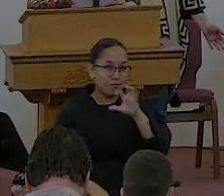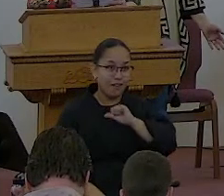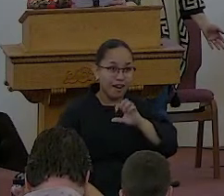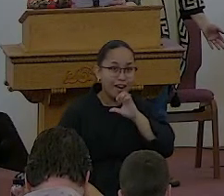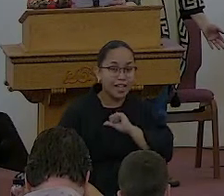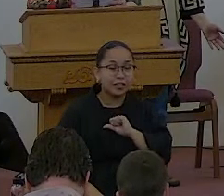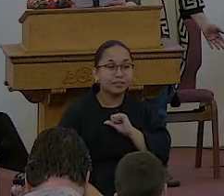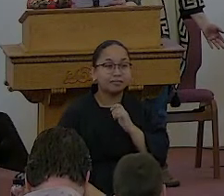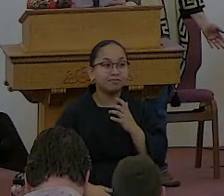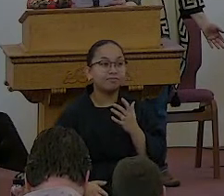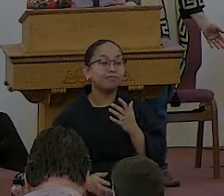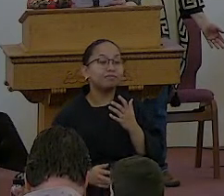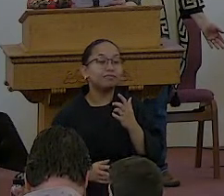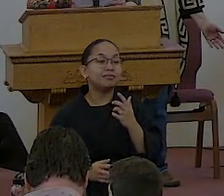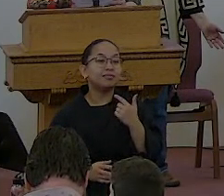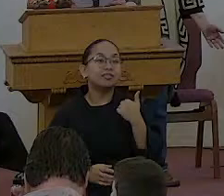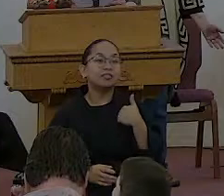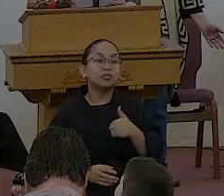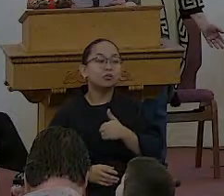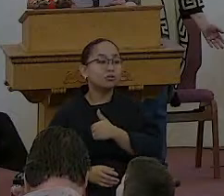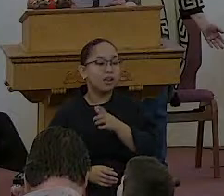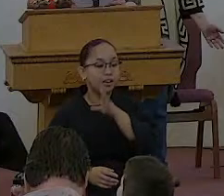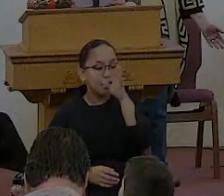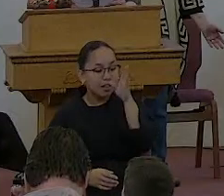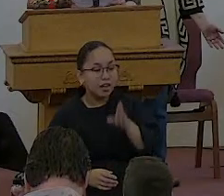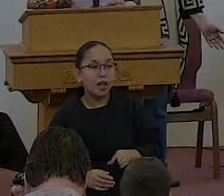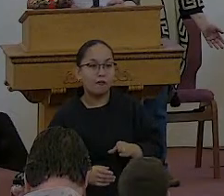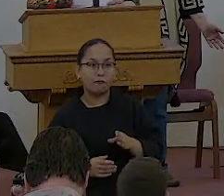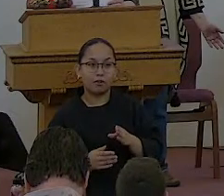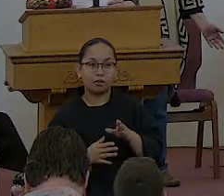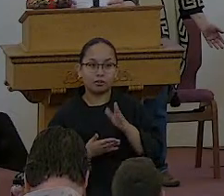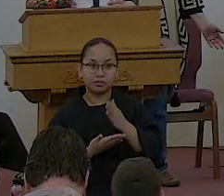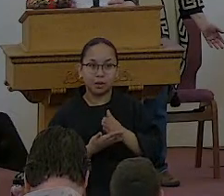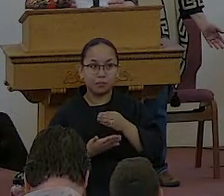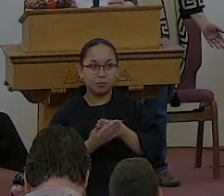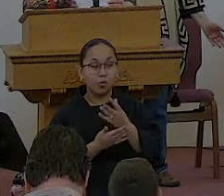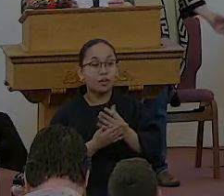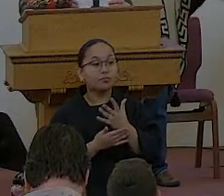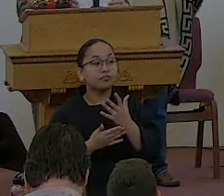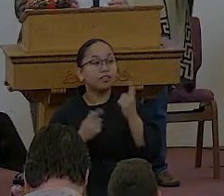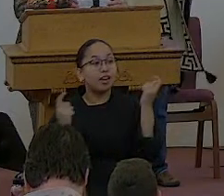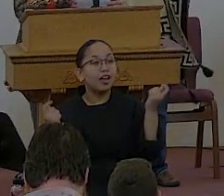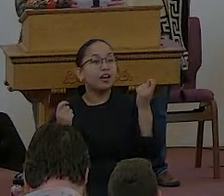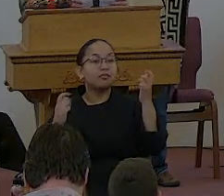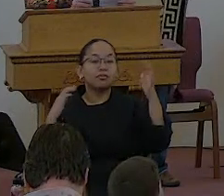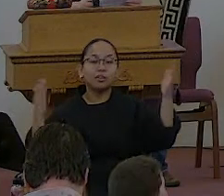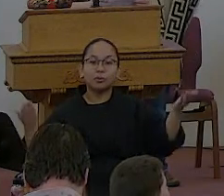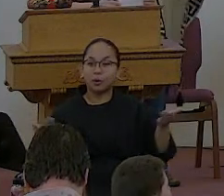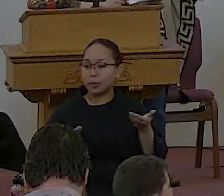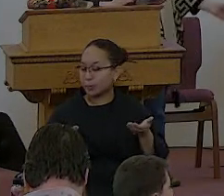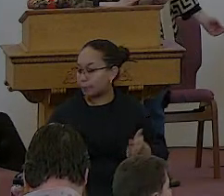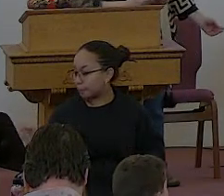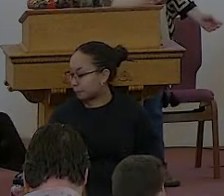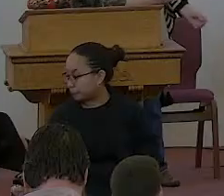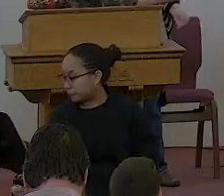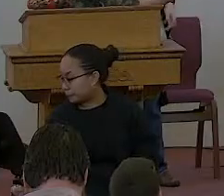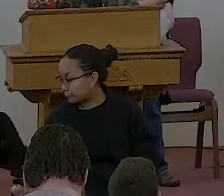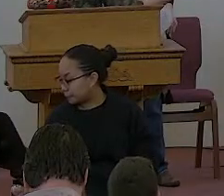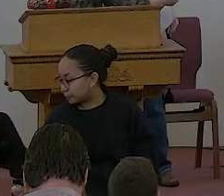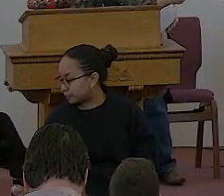may be. We never stop growing. Hail and welcome. Hail and